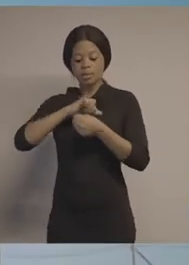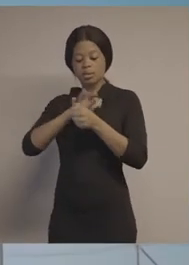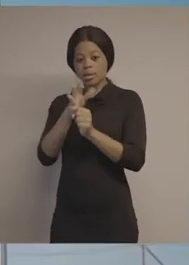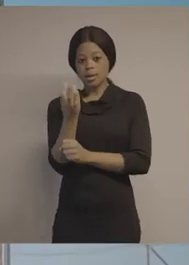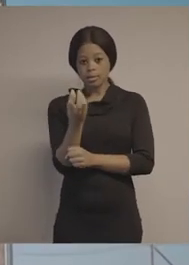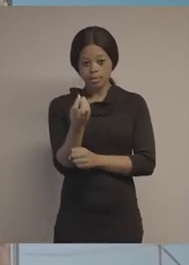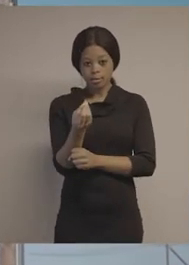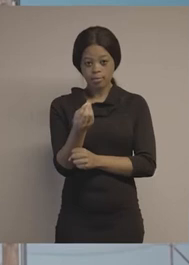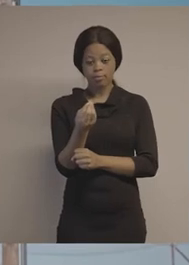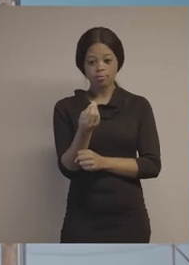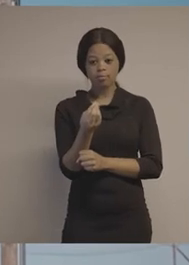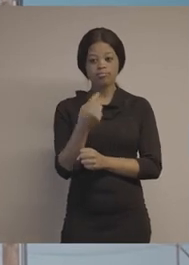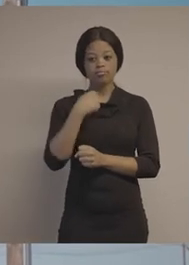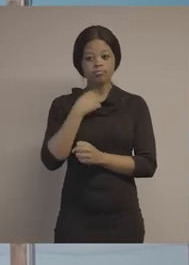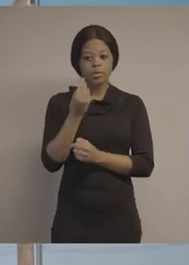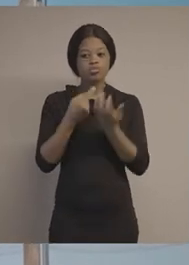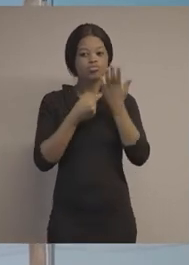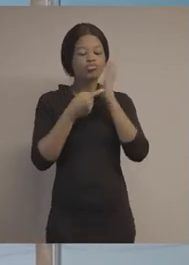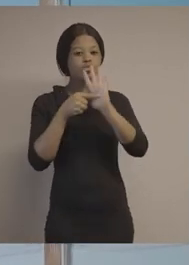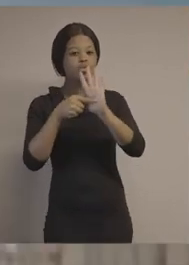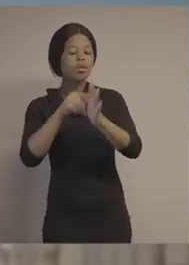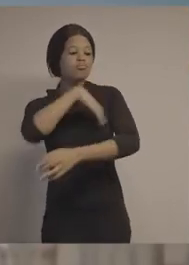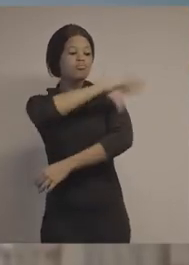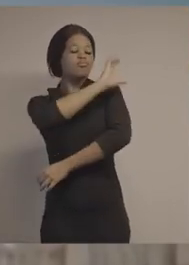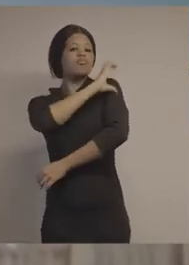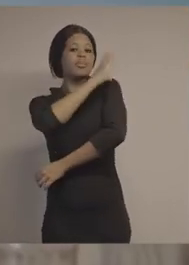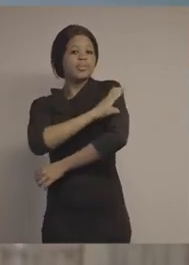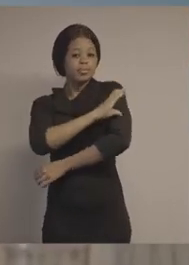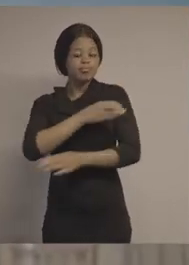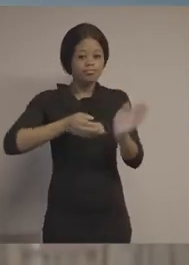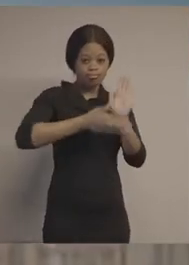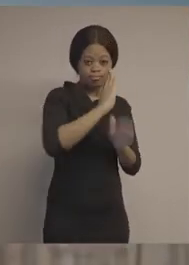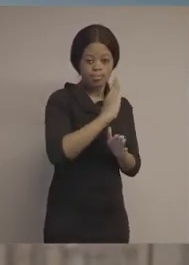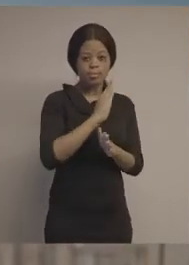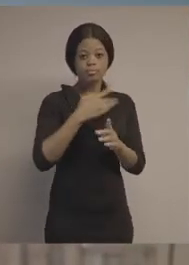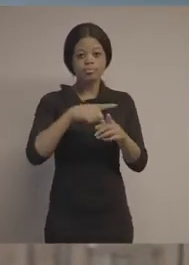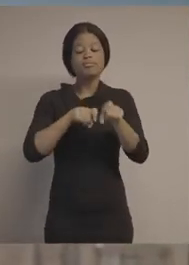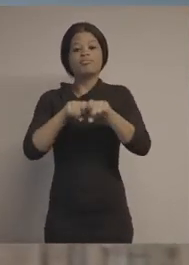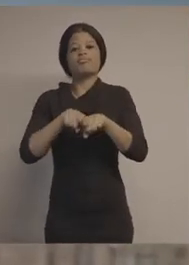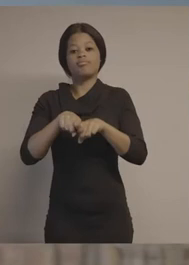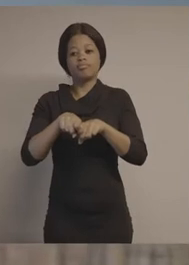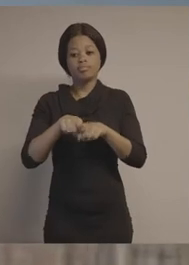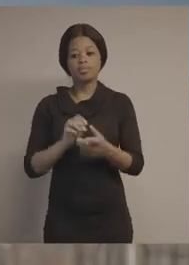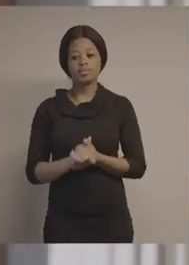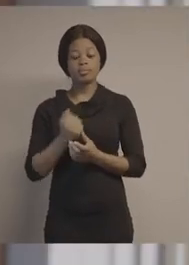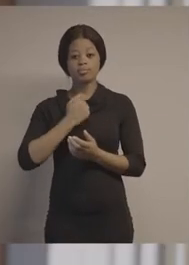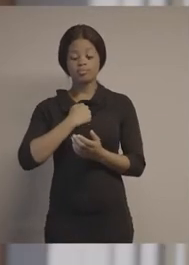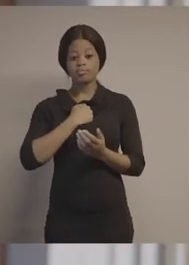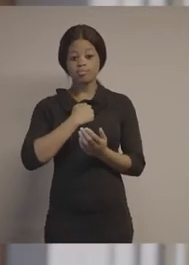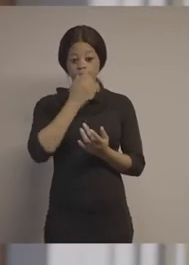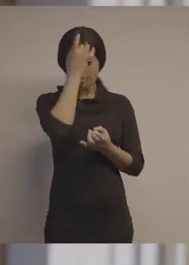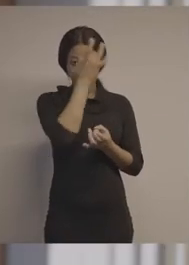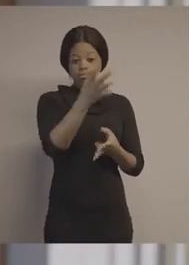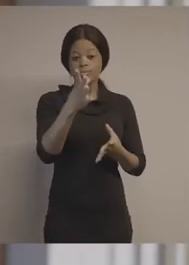wat hulle simptome het van COVID. En ek om het en waar ek vir hulle moes verwijs het na die kliniek toe vir die, om hulle te laat toets. My